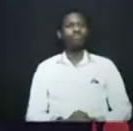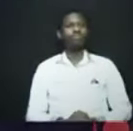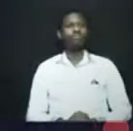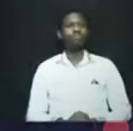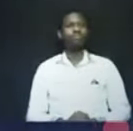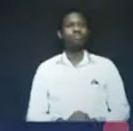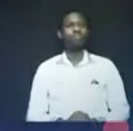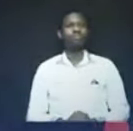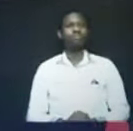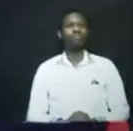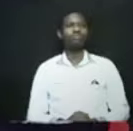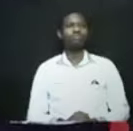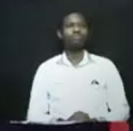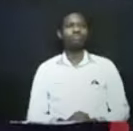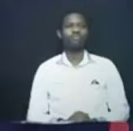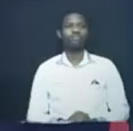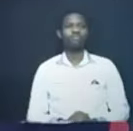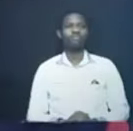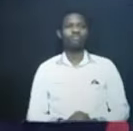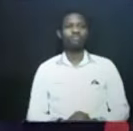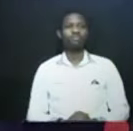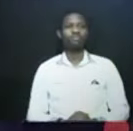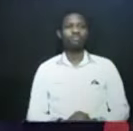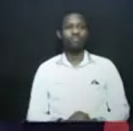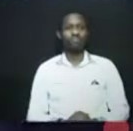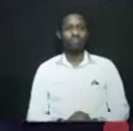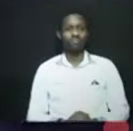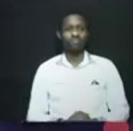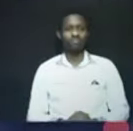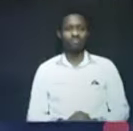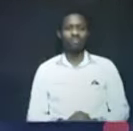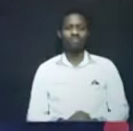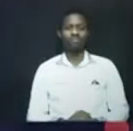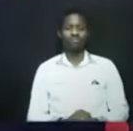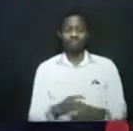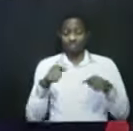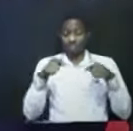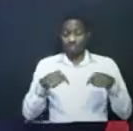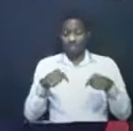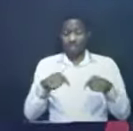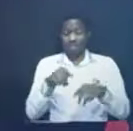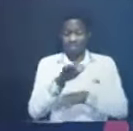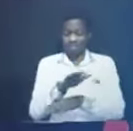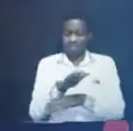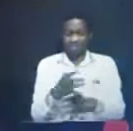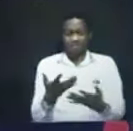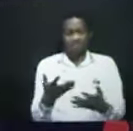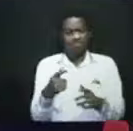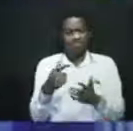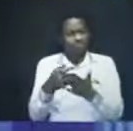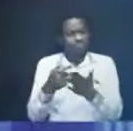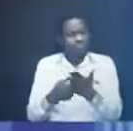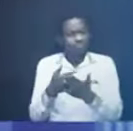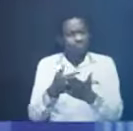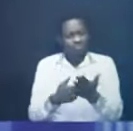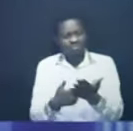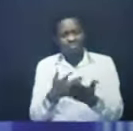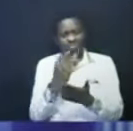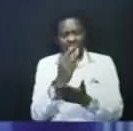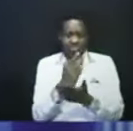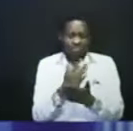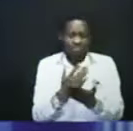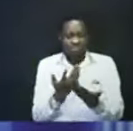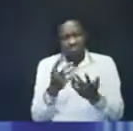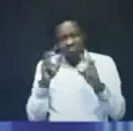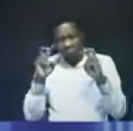But tonight I want to discuss with you something that I have titled, "The Word of